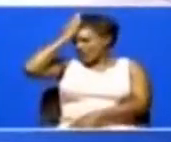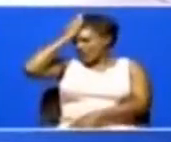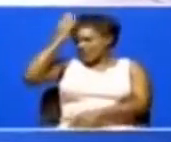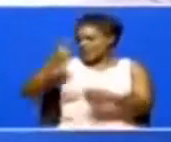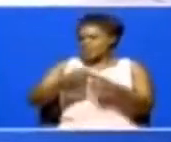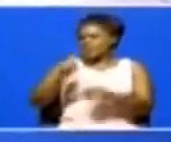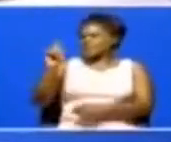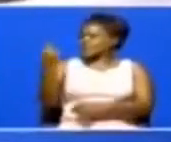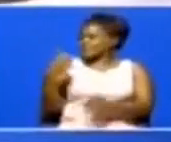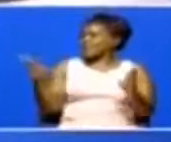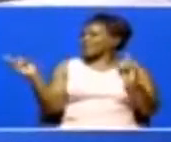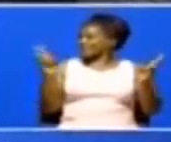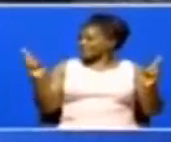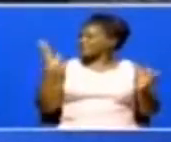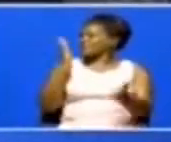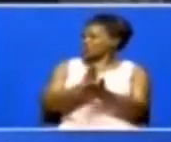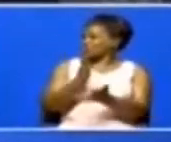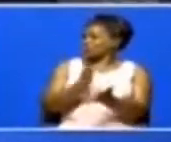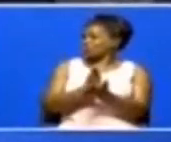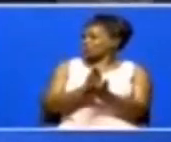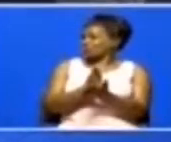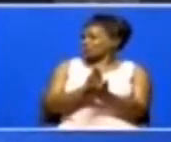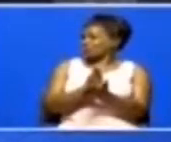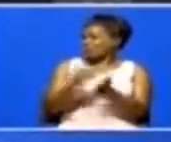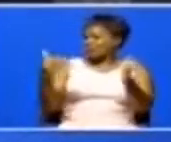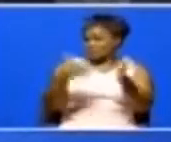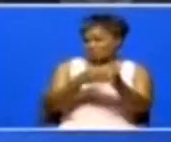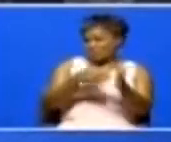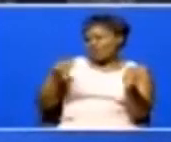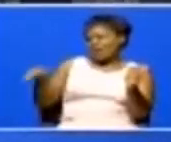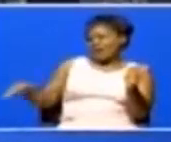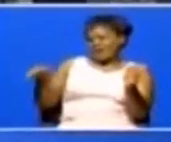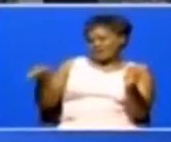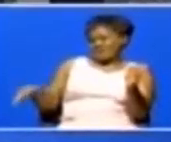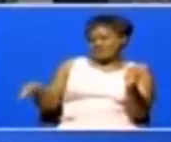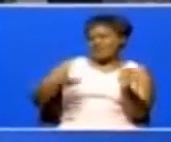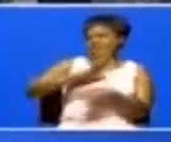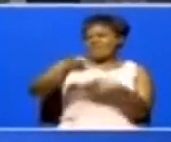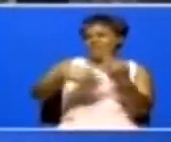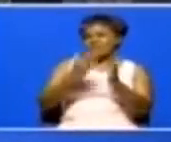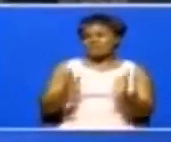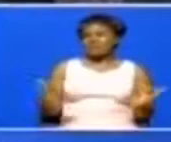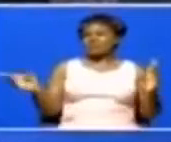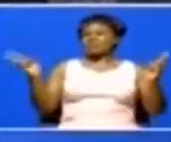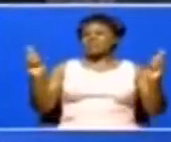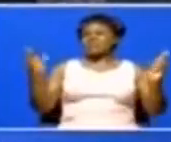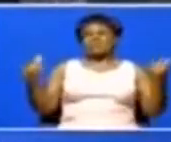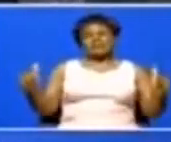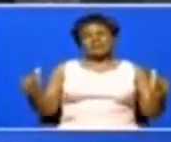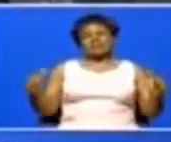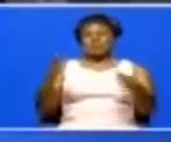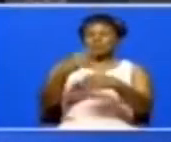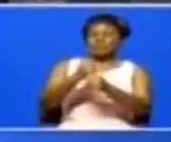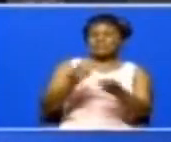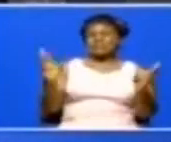are Kenyans really ready? This ban has come too early because everybody is not ready. The manufacturers, the